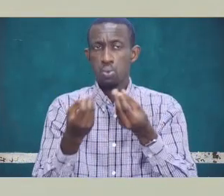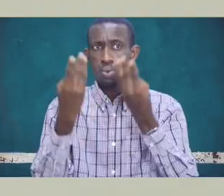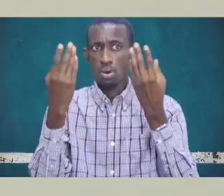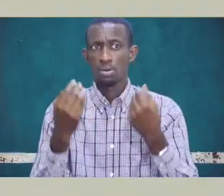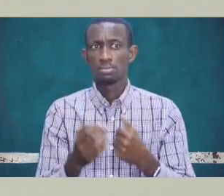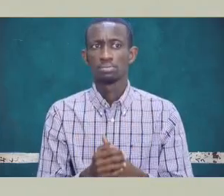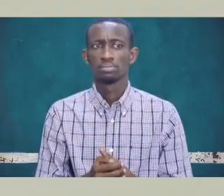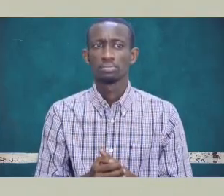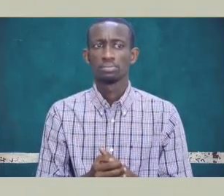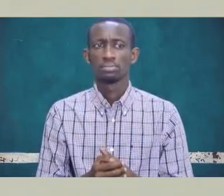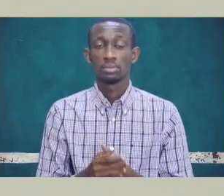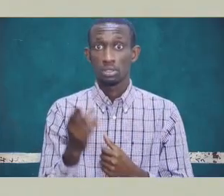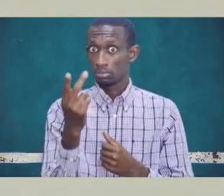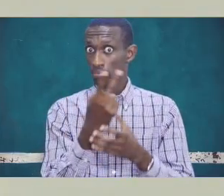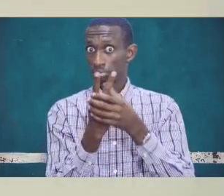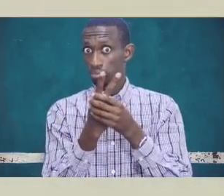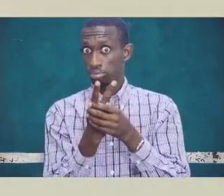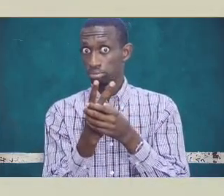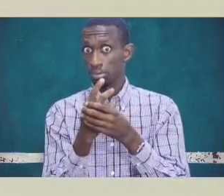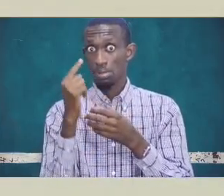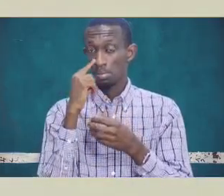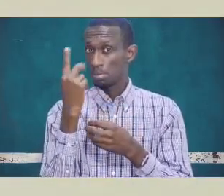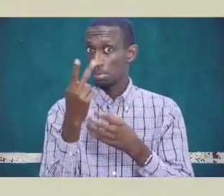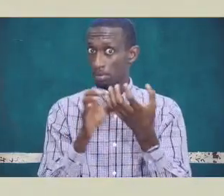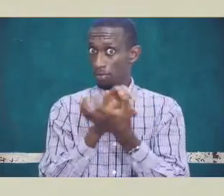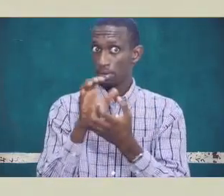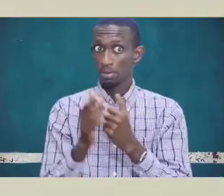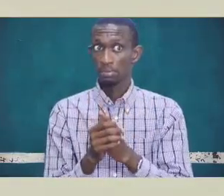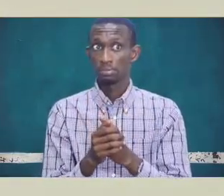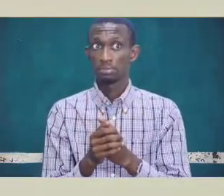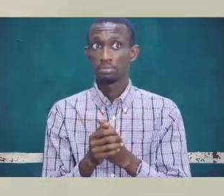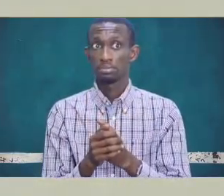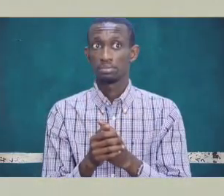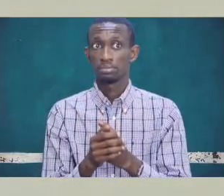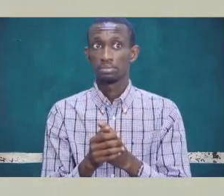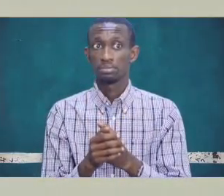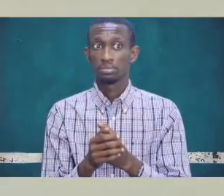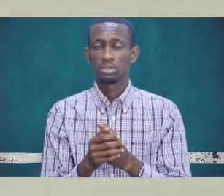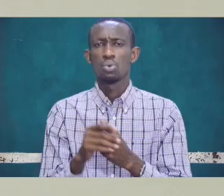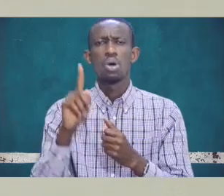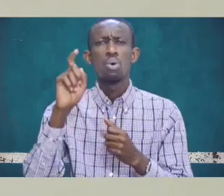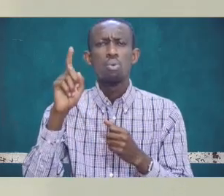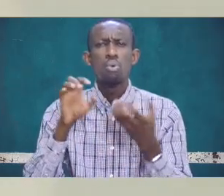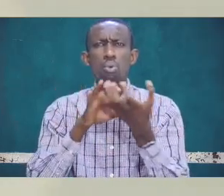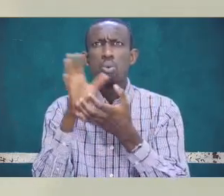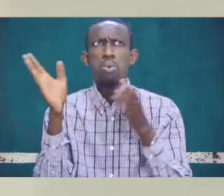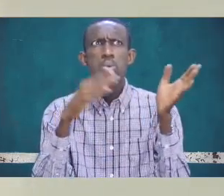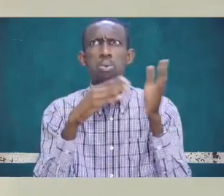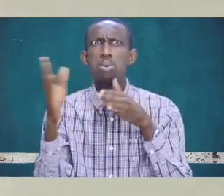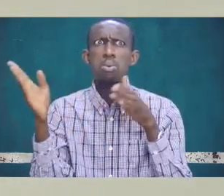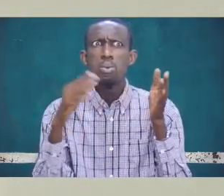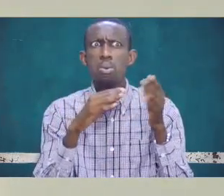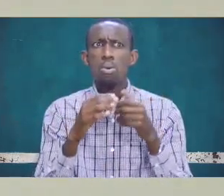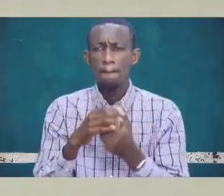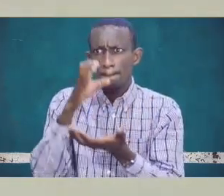two components are being heated together, and you see the fumes are almost covering the whole beaker.